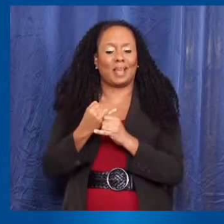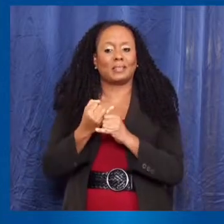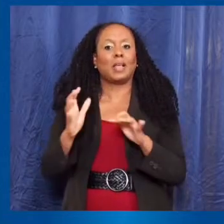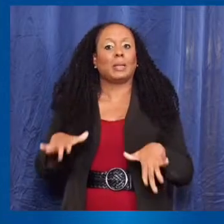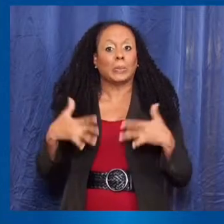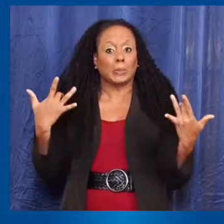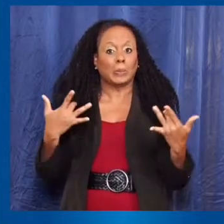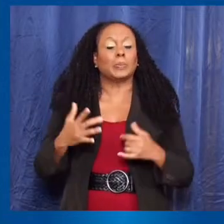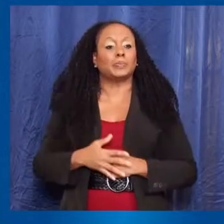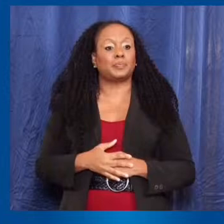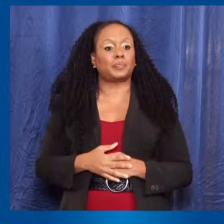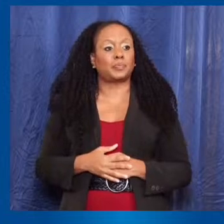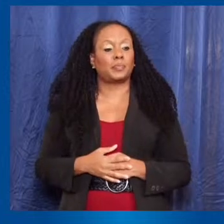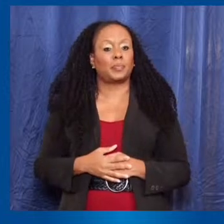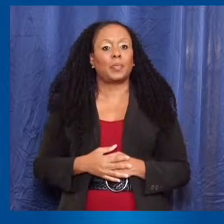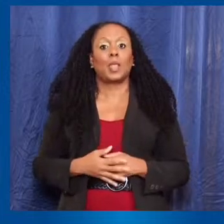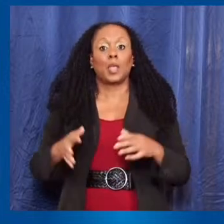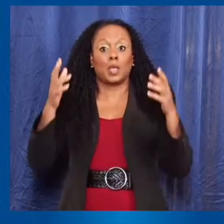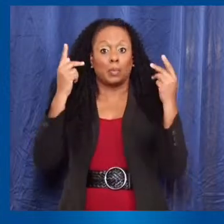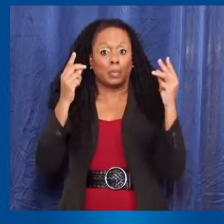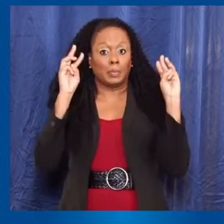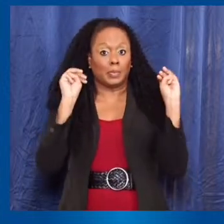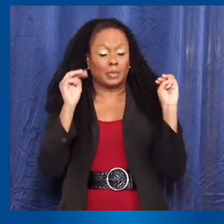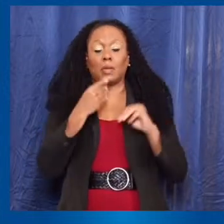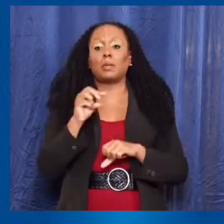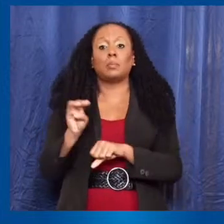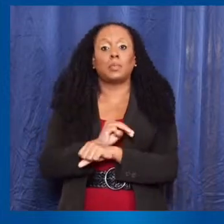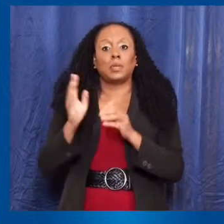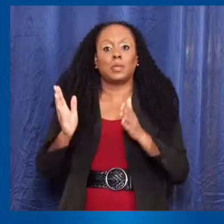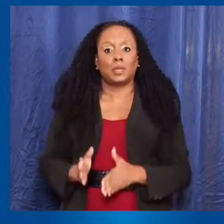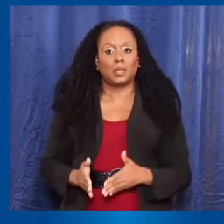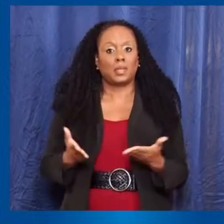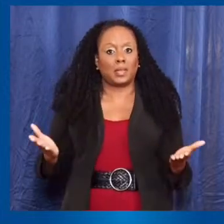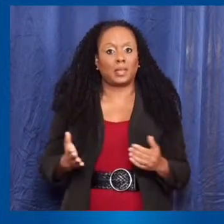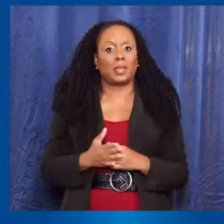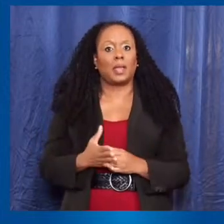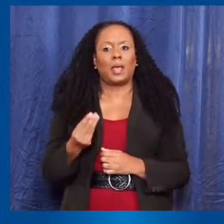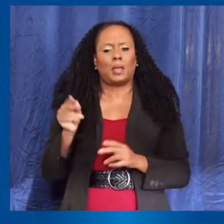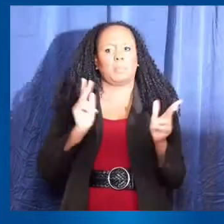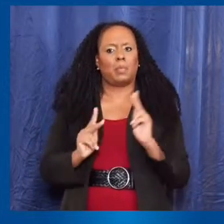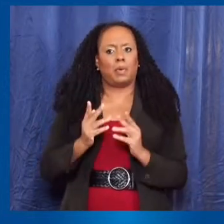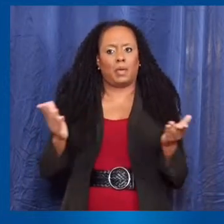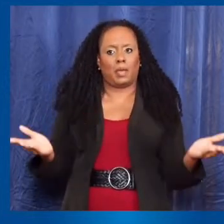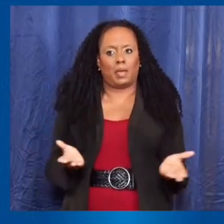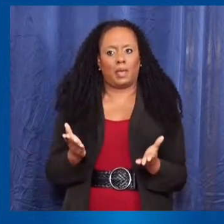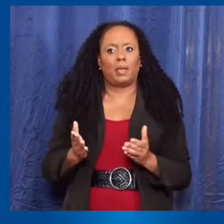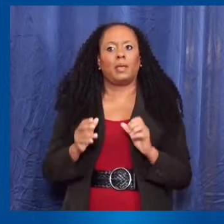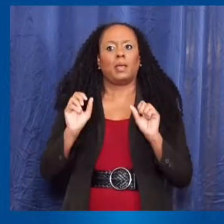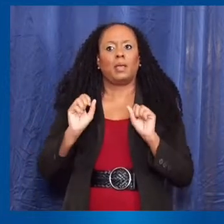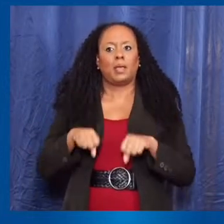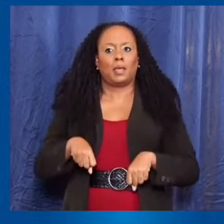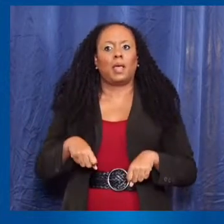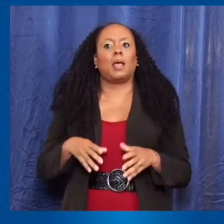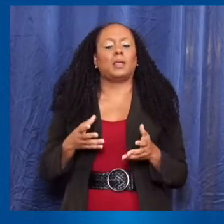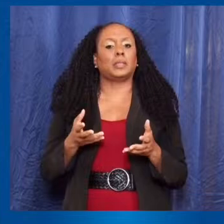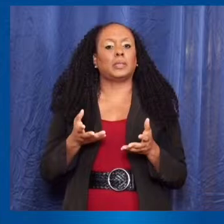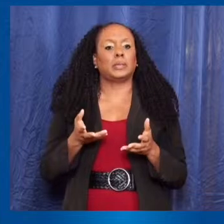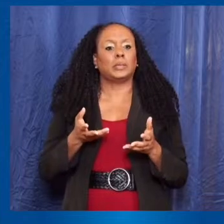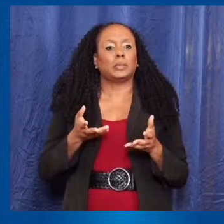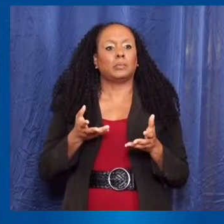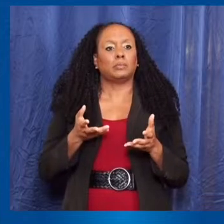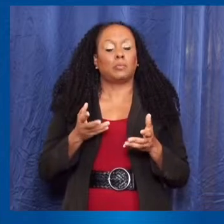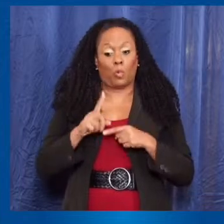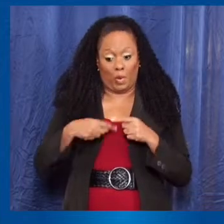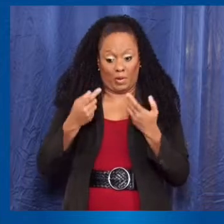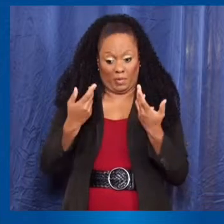As you can see, the Prime Minister, as she's joined by the Minister, we will invite the members of the media who are present to engage with the principals following the